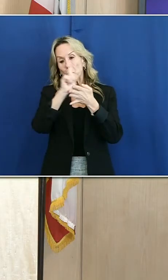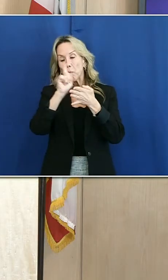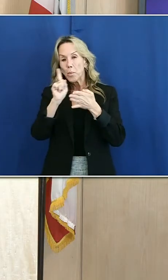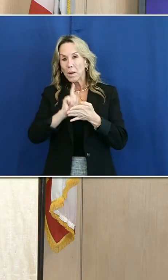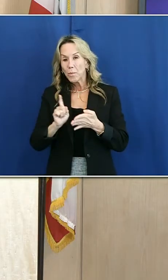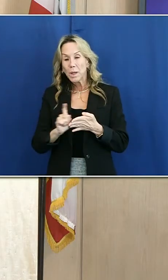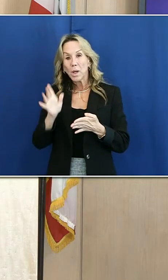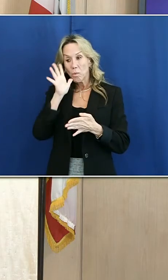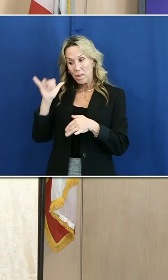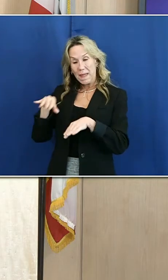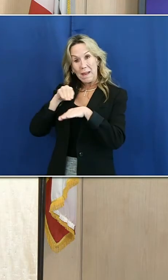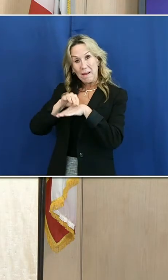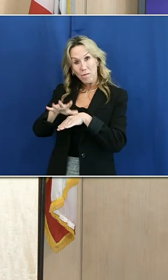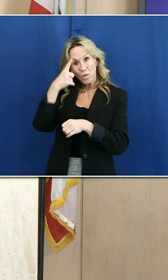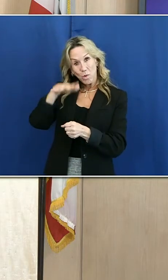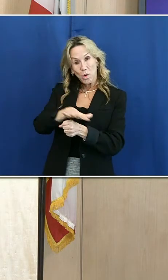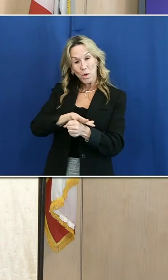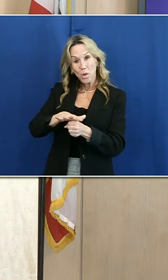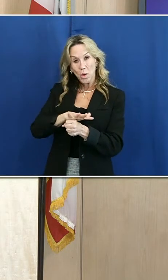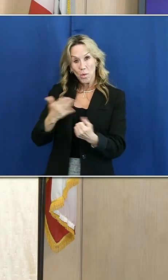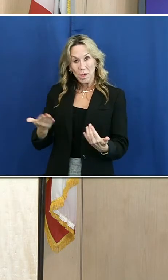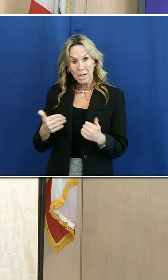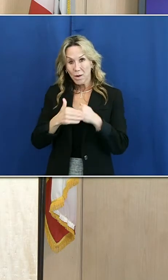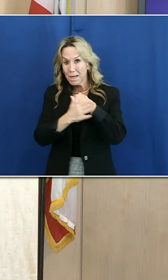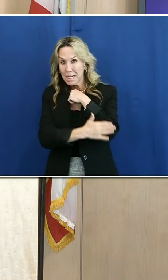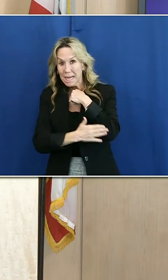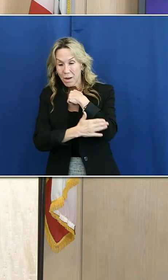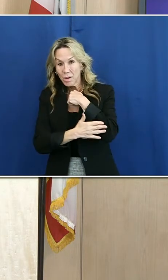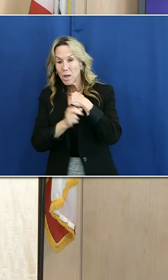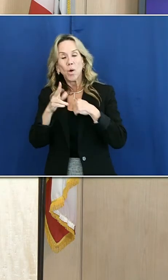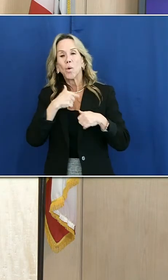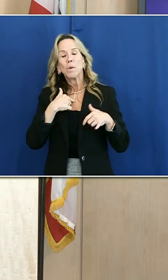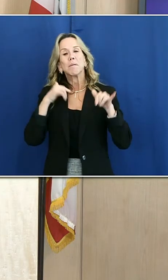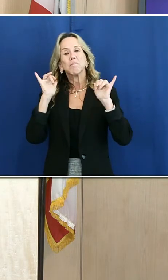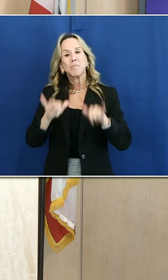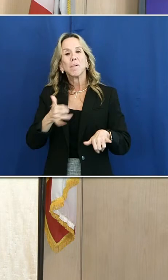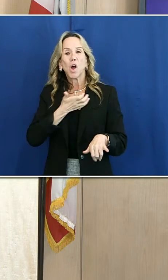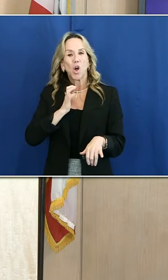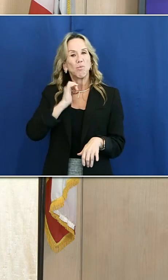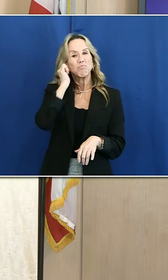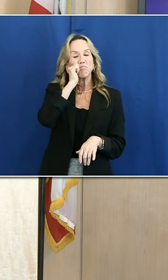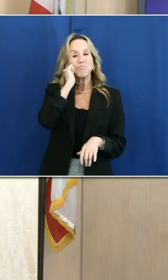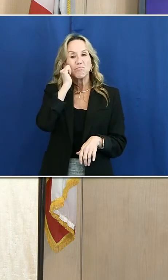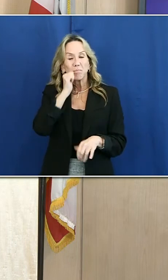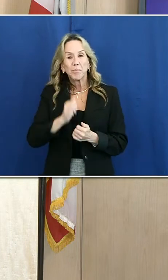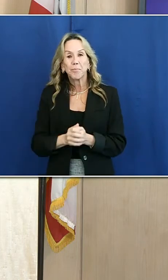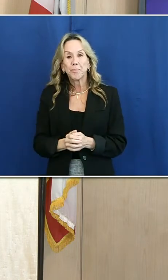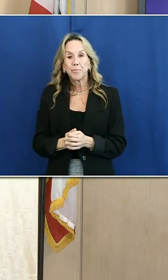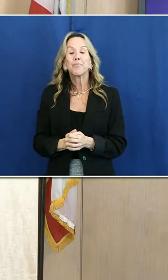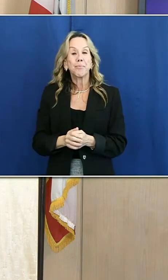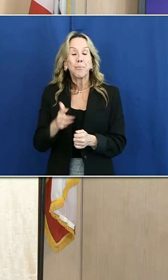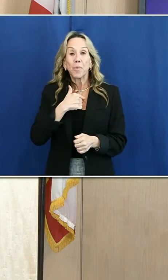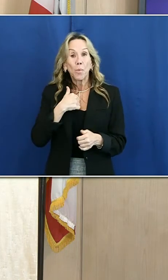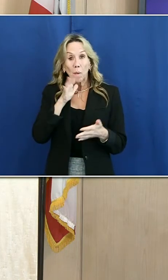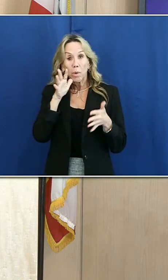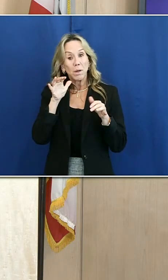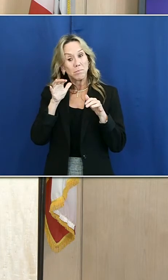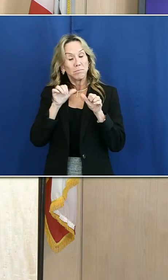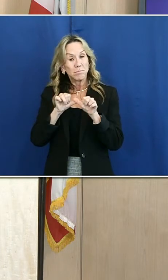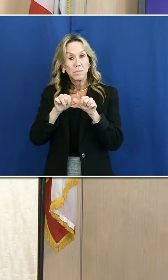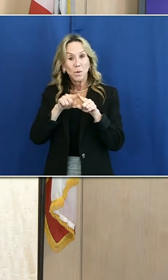change anything for local officials in the county, or if you'll continue to look at that data day by day. We will continue to